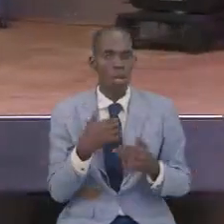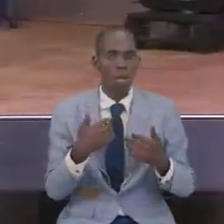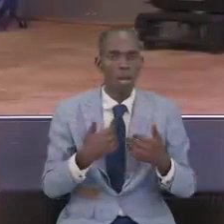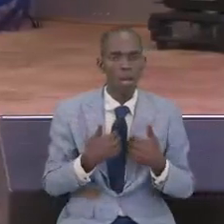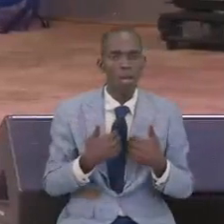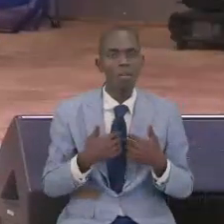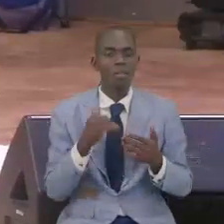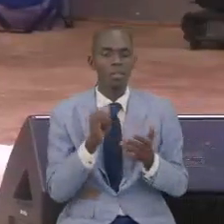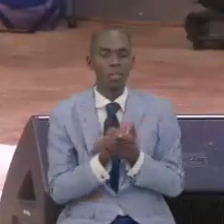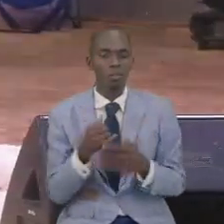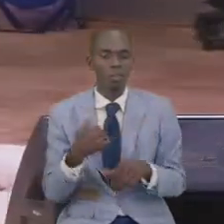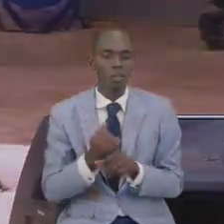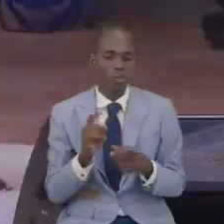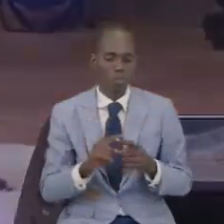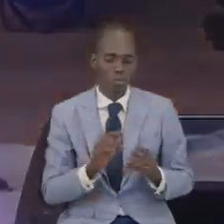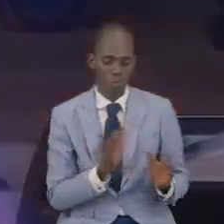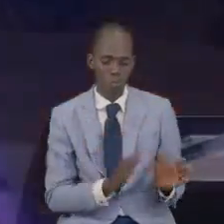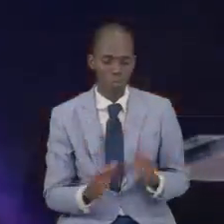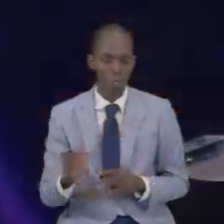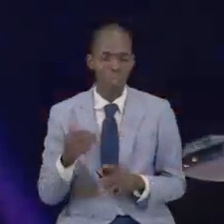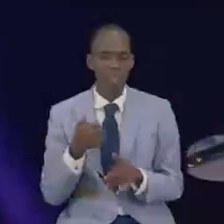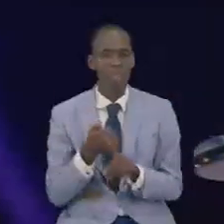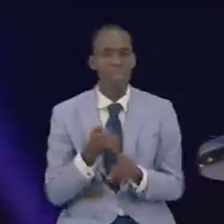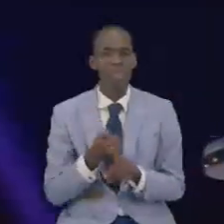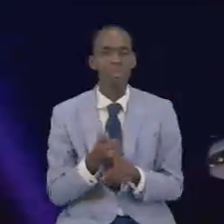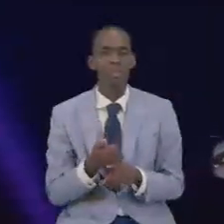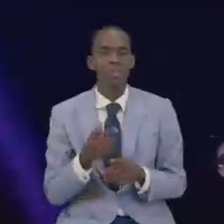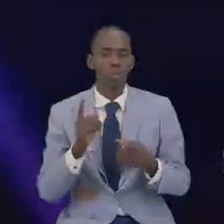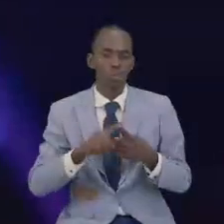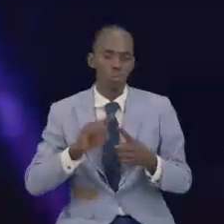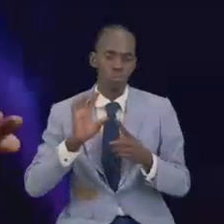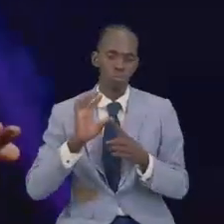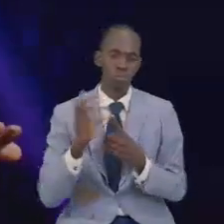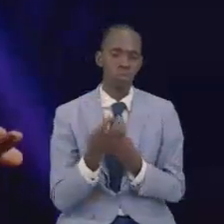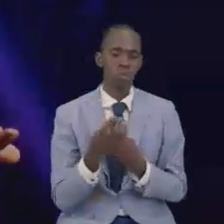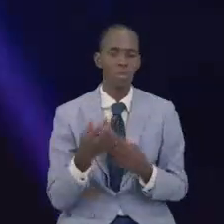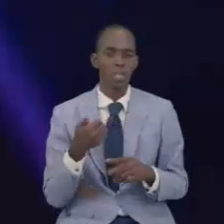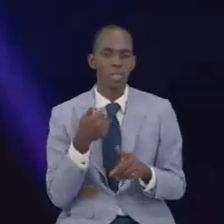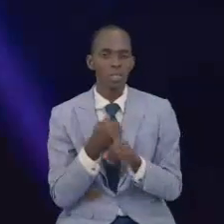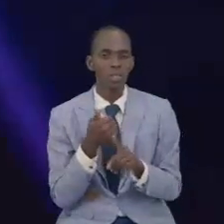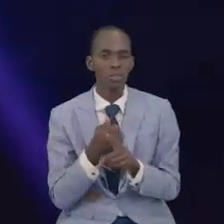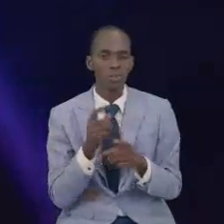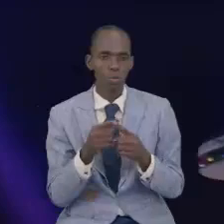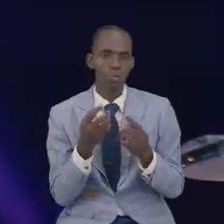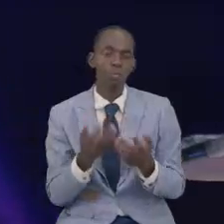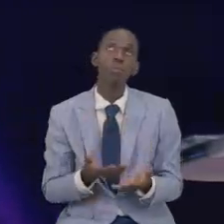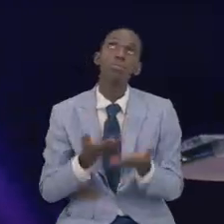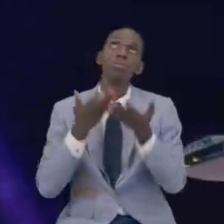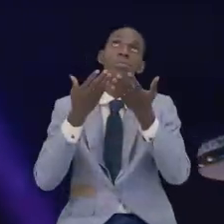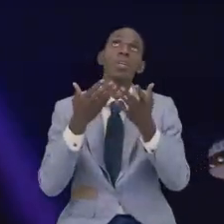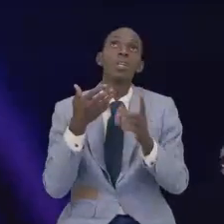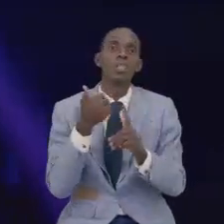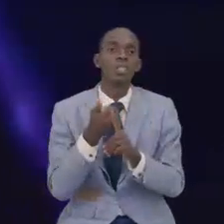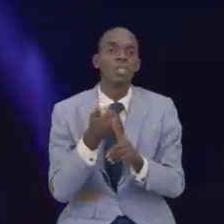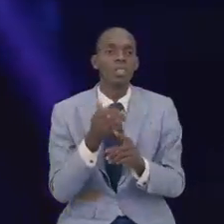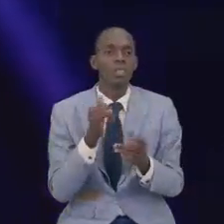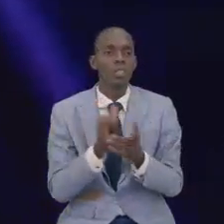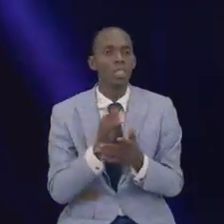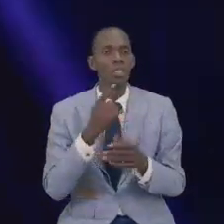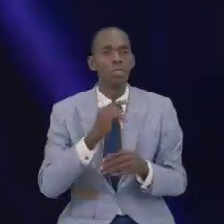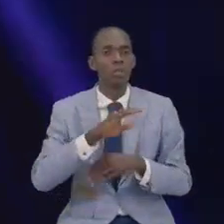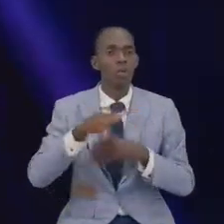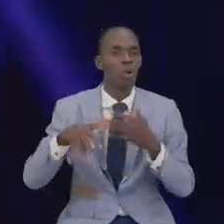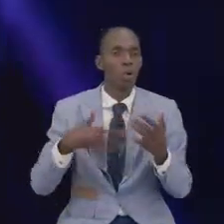position ourselves and condition ourselves and present ourselves that the Almighty